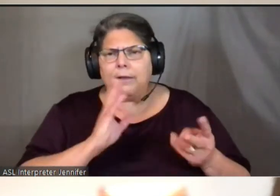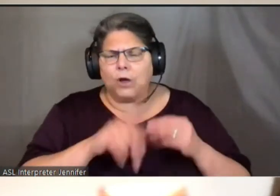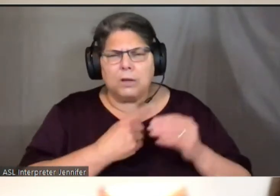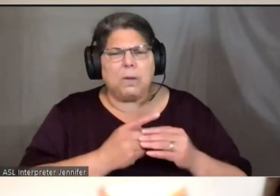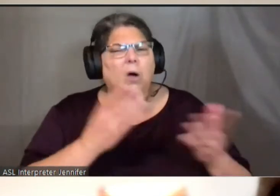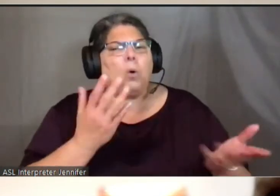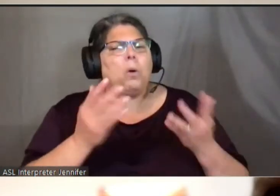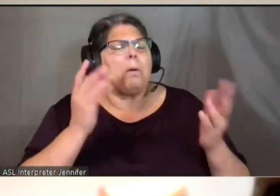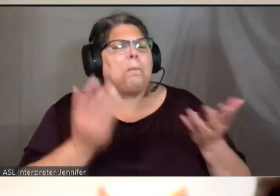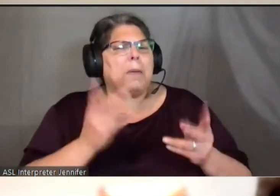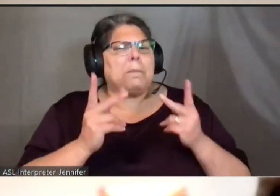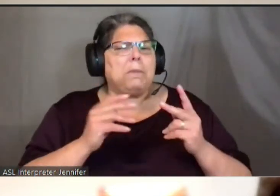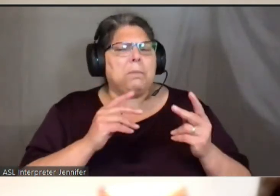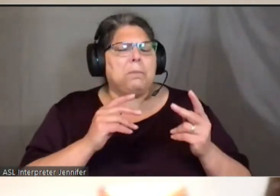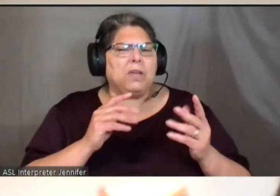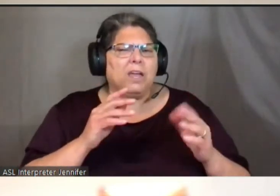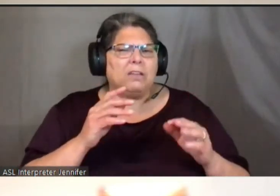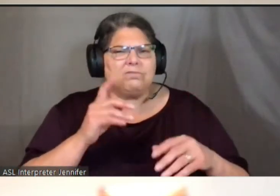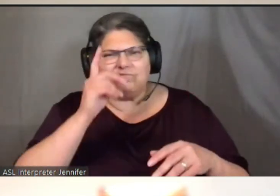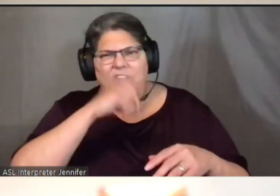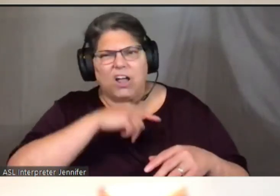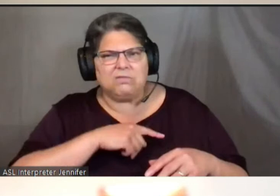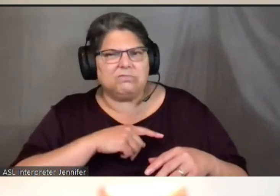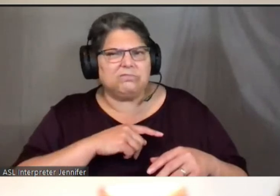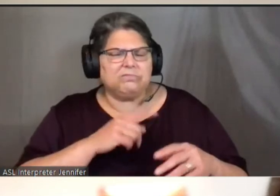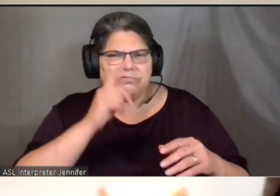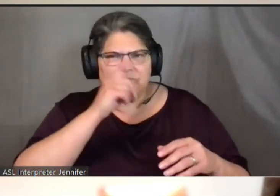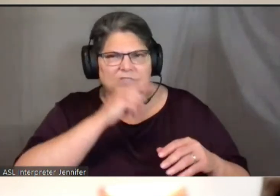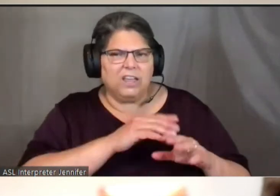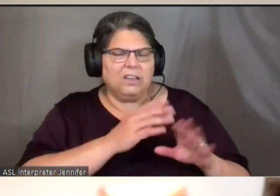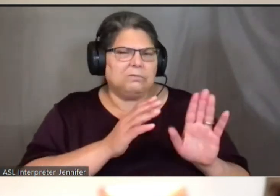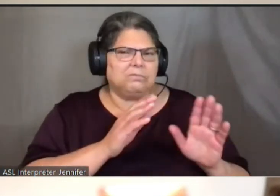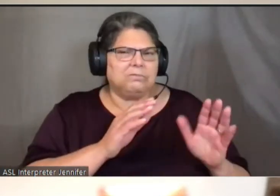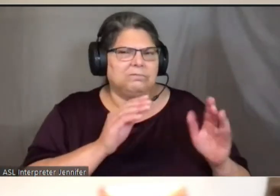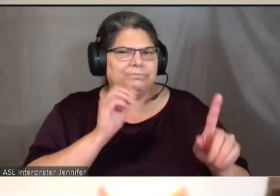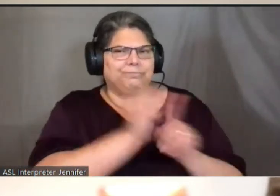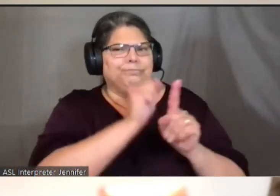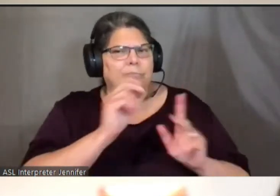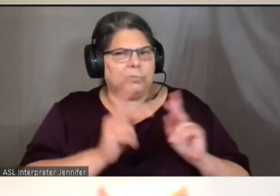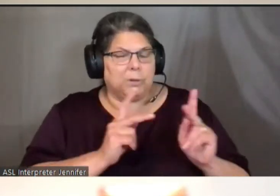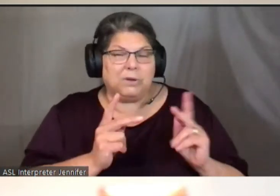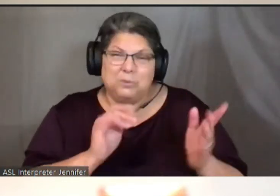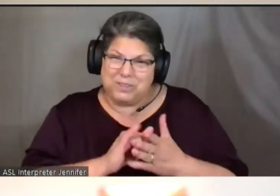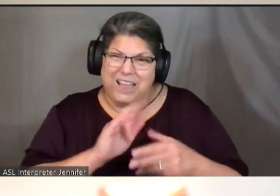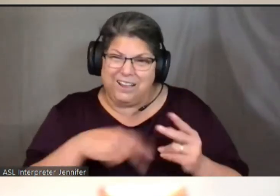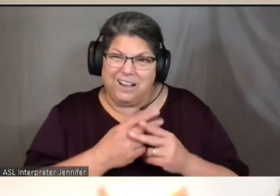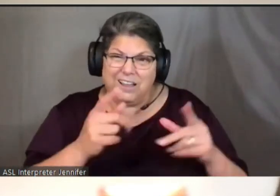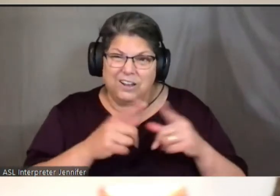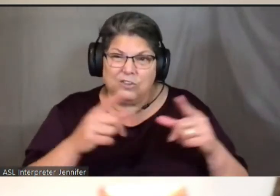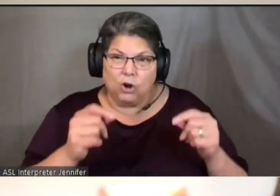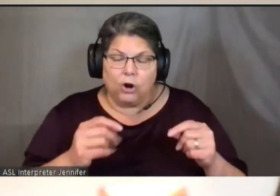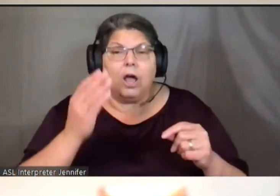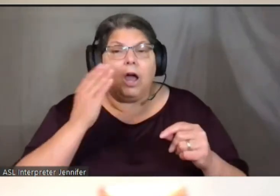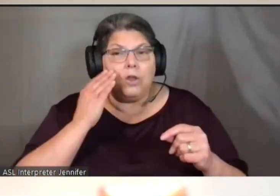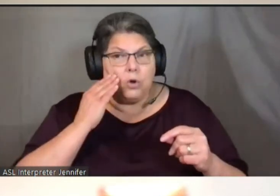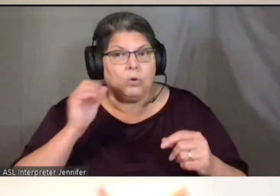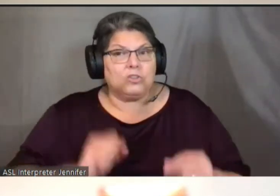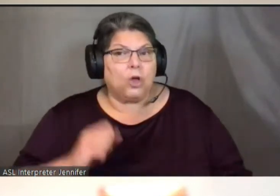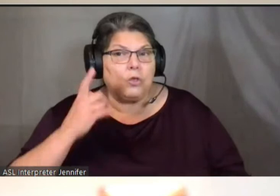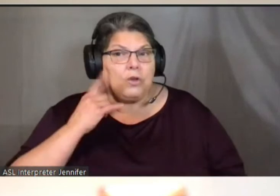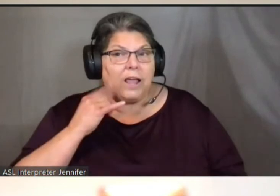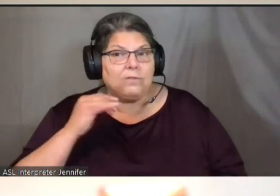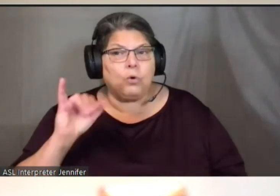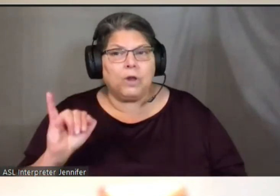fraud that would have to be dealt with those kinds of cards. And so I know Imperial County is trying